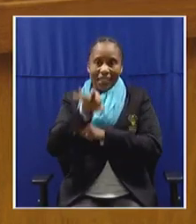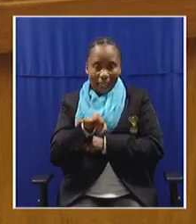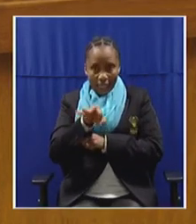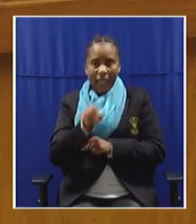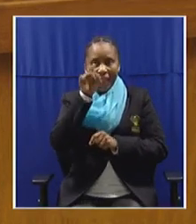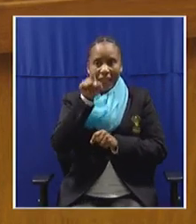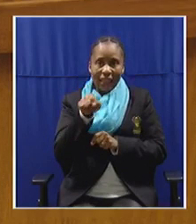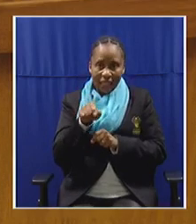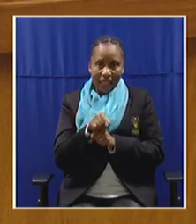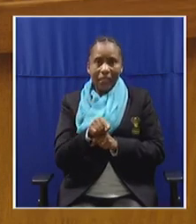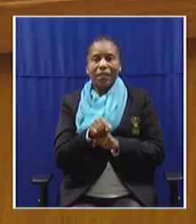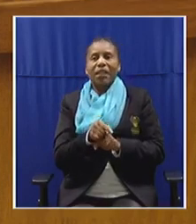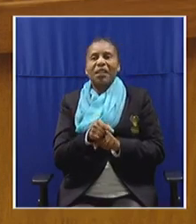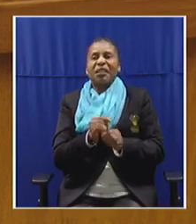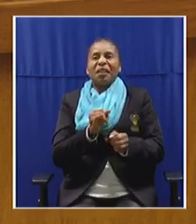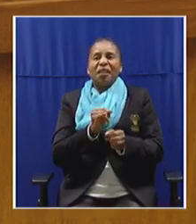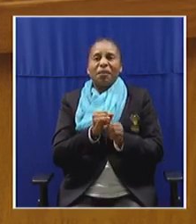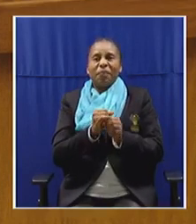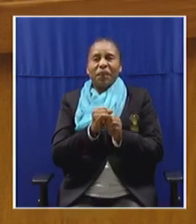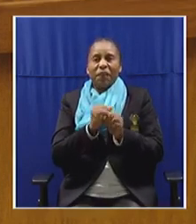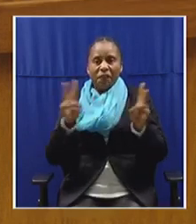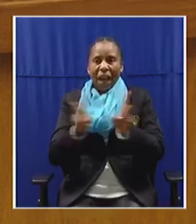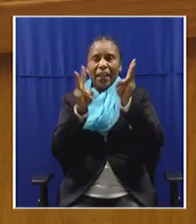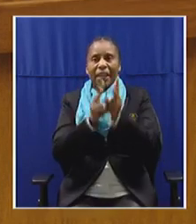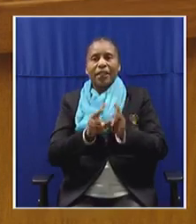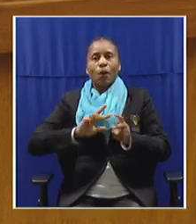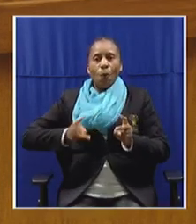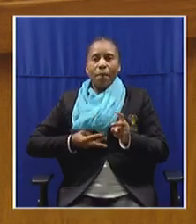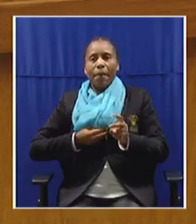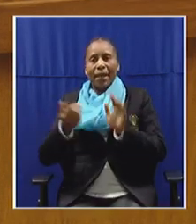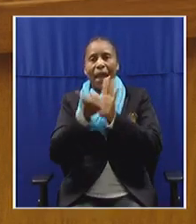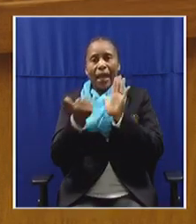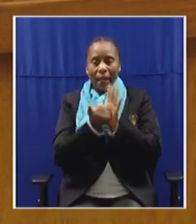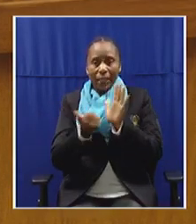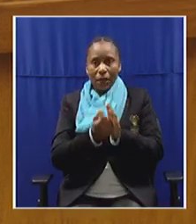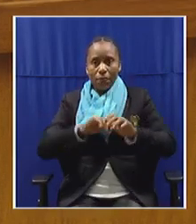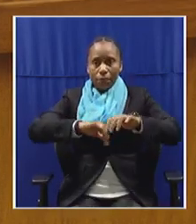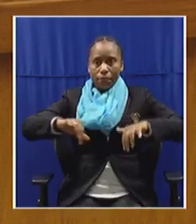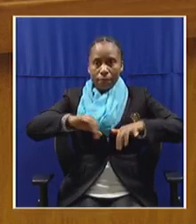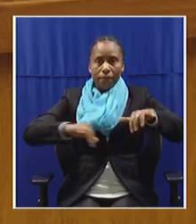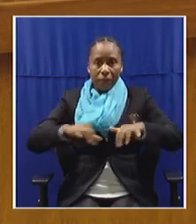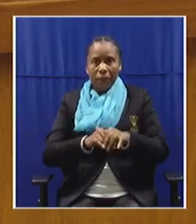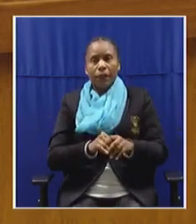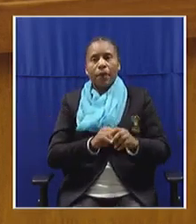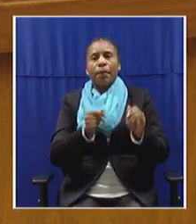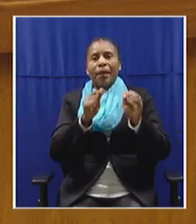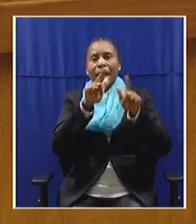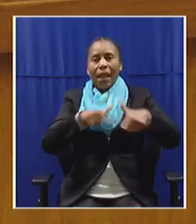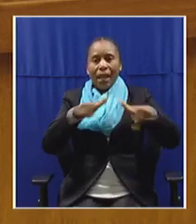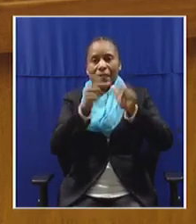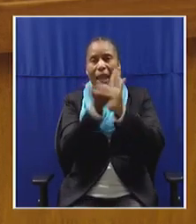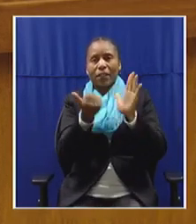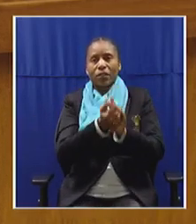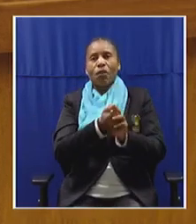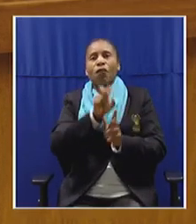inhuman act of dispossession was consolidated by Land Act number 27 of